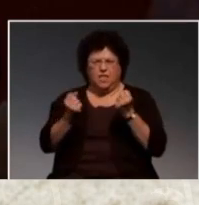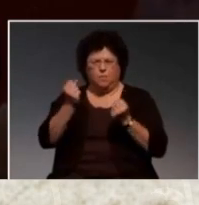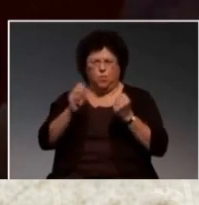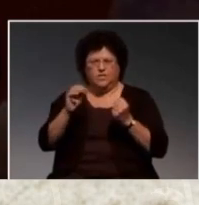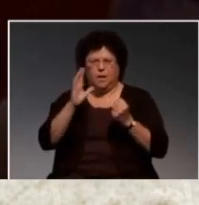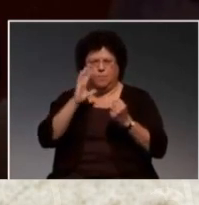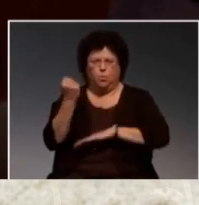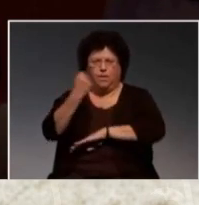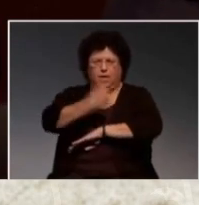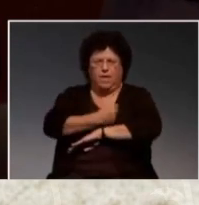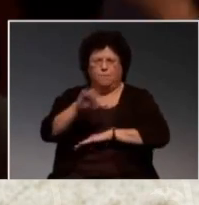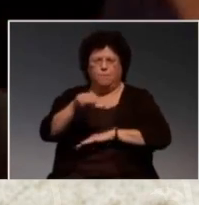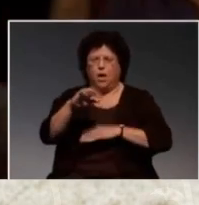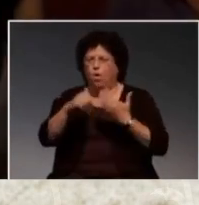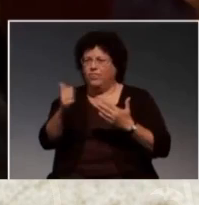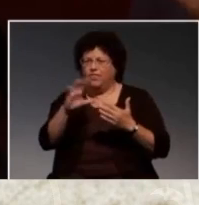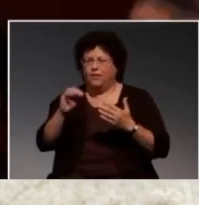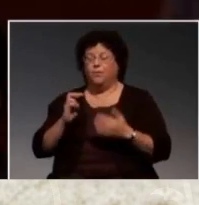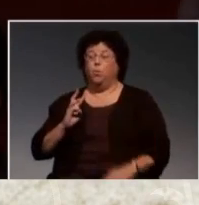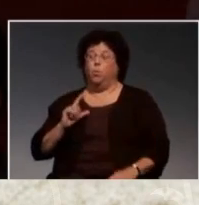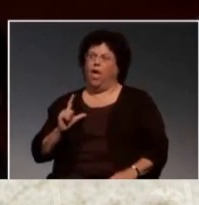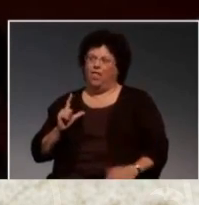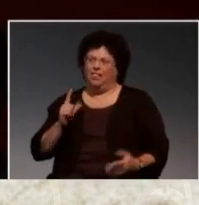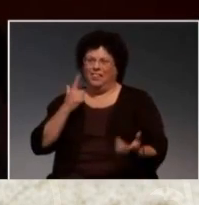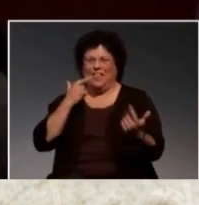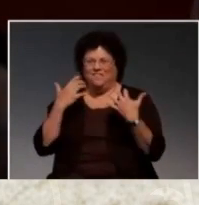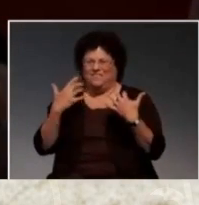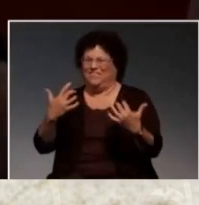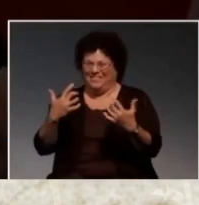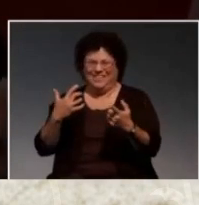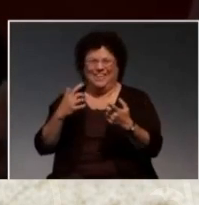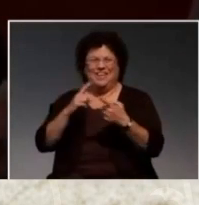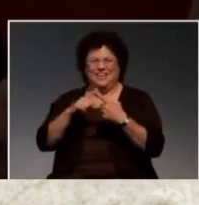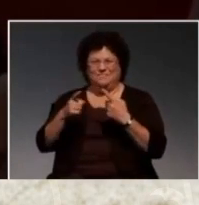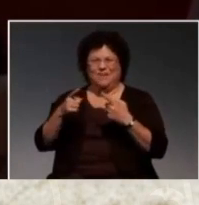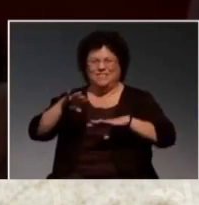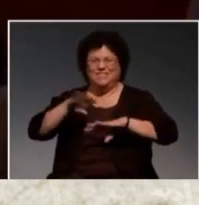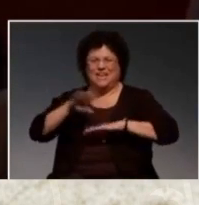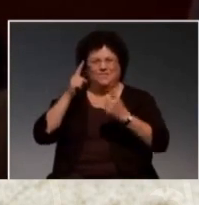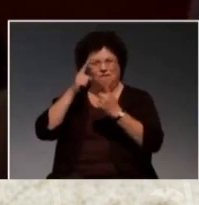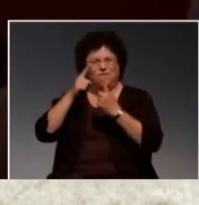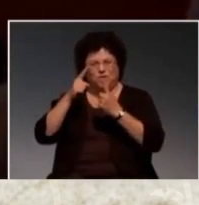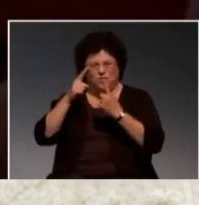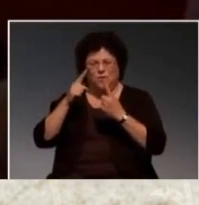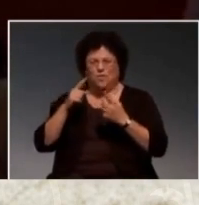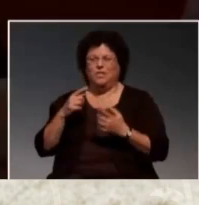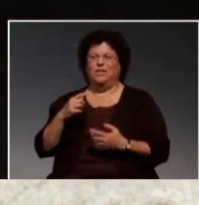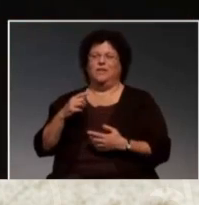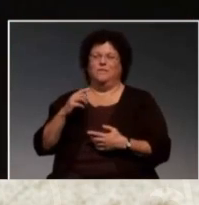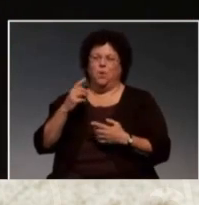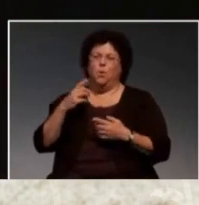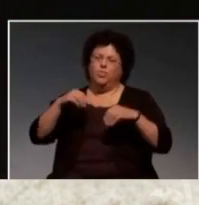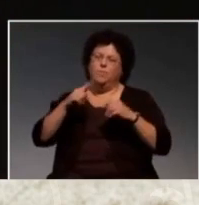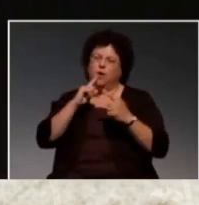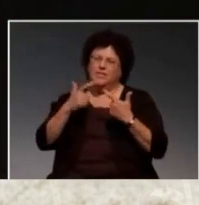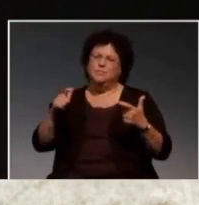for surprises comes this week from Tesla CEO Elon Musk, who promised something pretty controversial would happen in the near